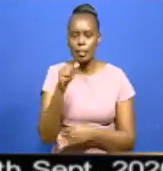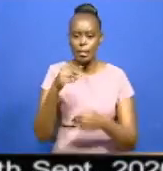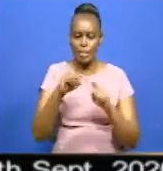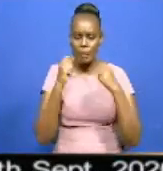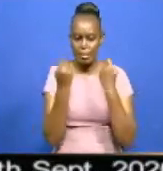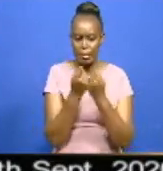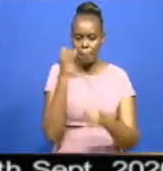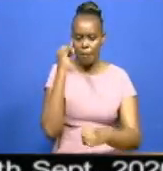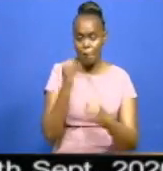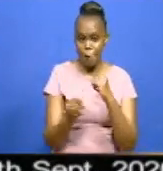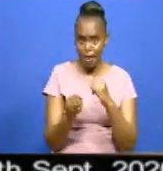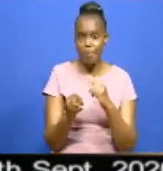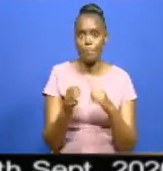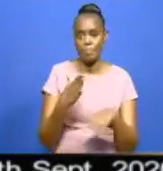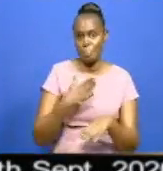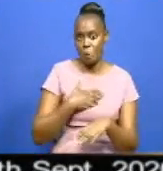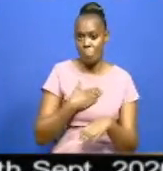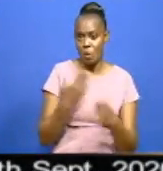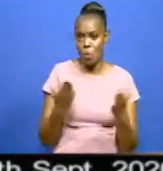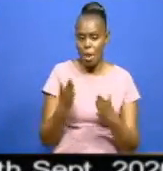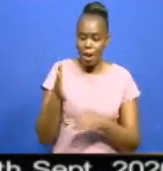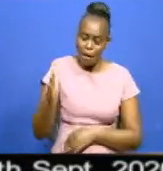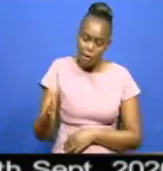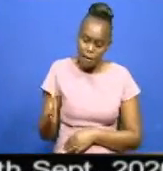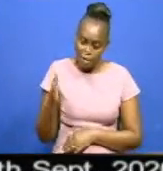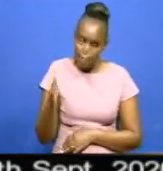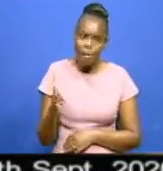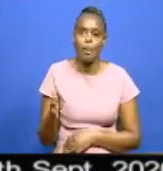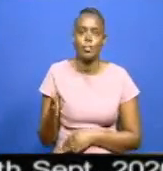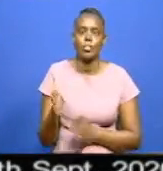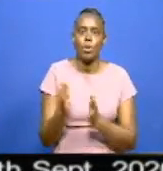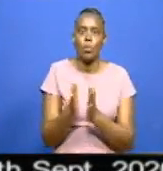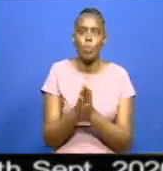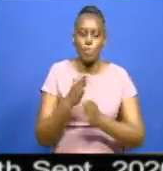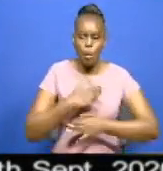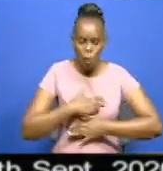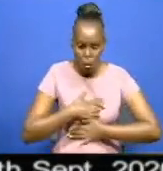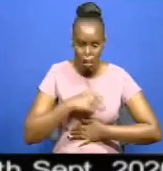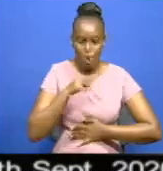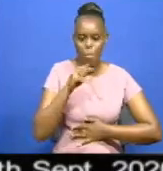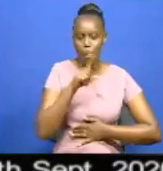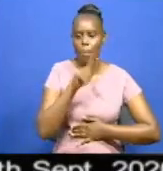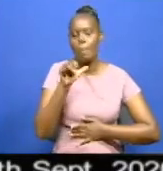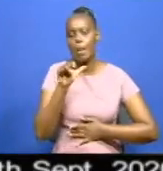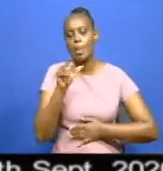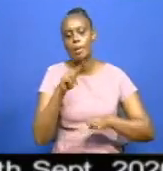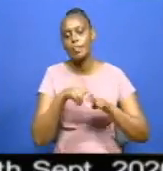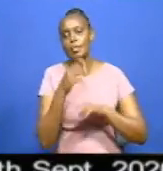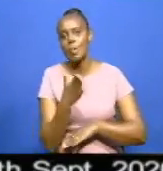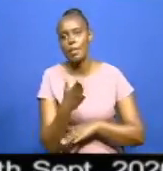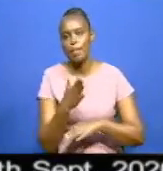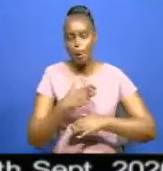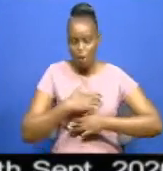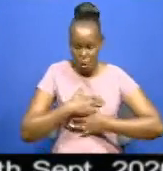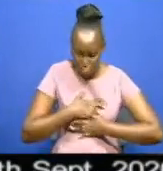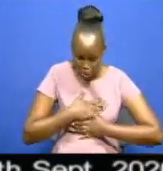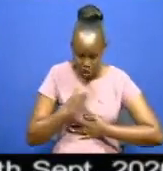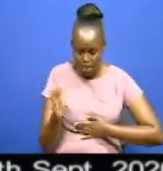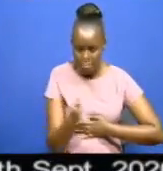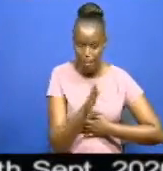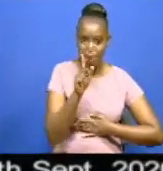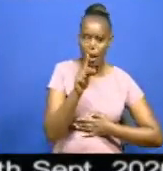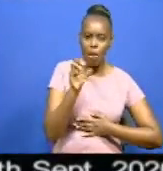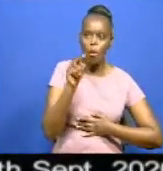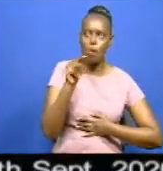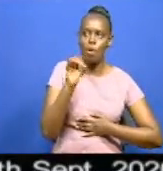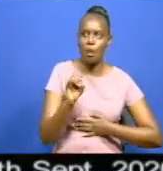finally, I was in Naivasha with Mheshimiwa Mili, who is seated there, Mheshimiwa Kioni,